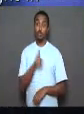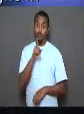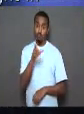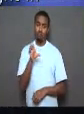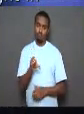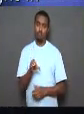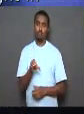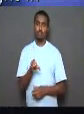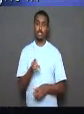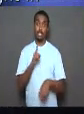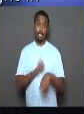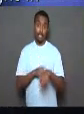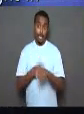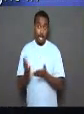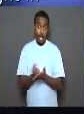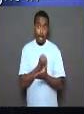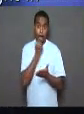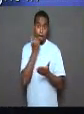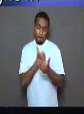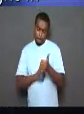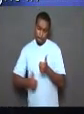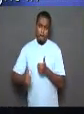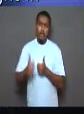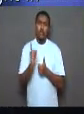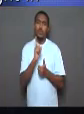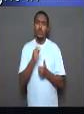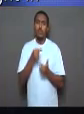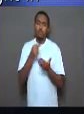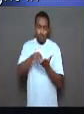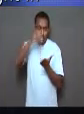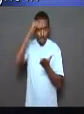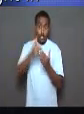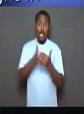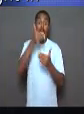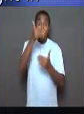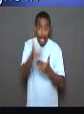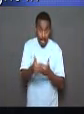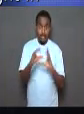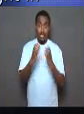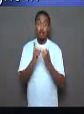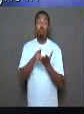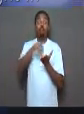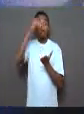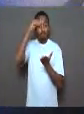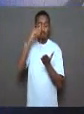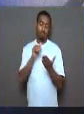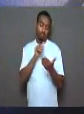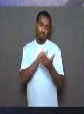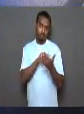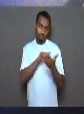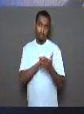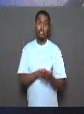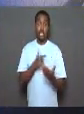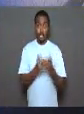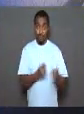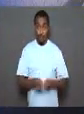You should also take the time to preview what will be taught in the next lesson.